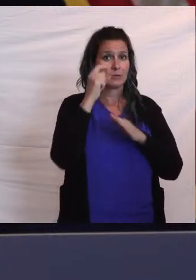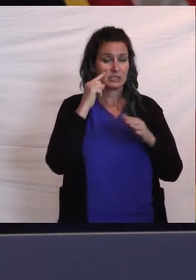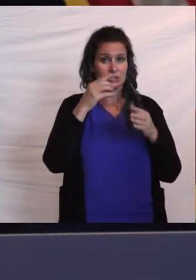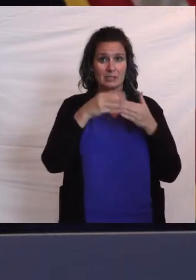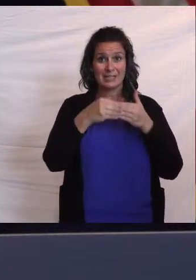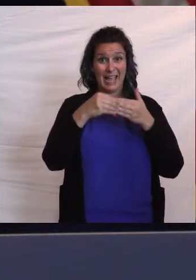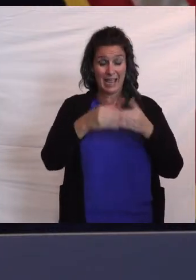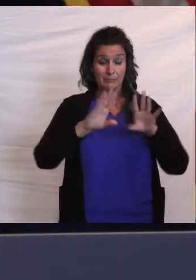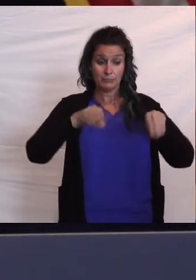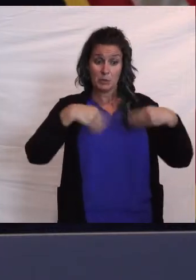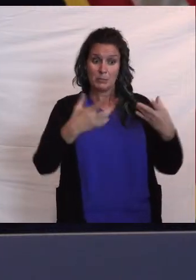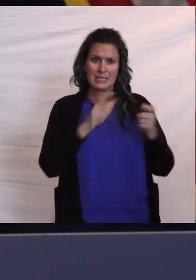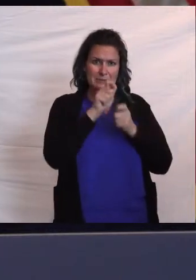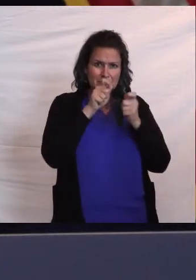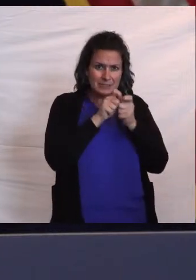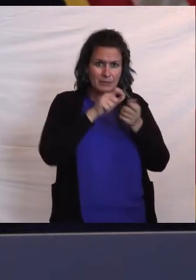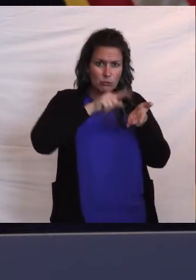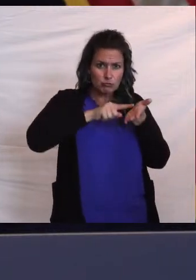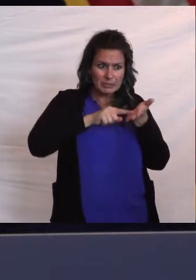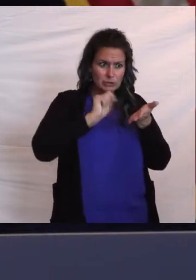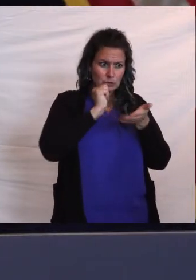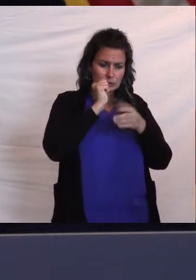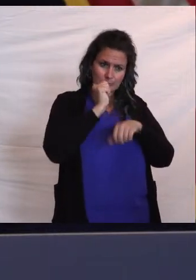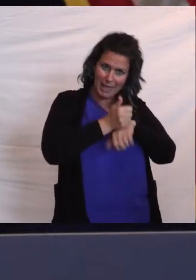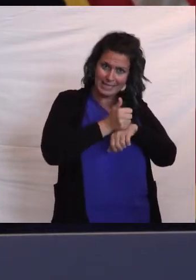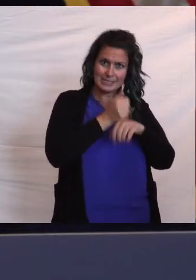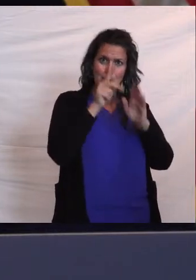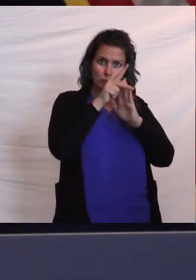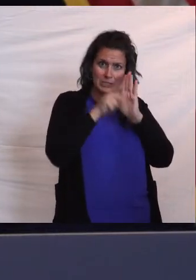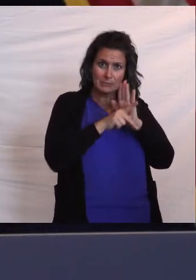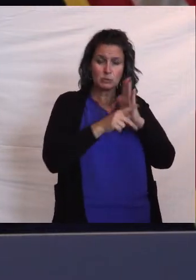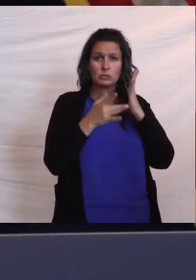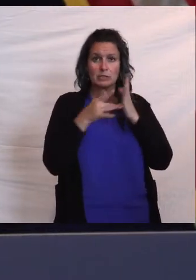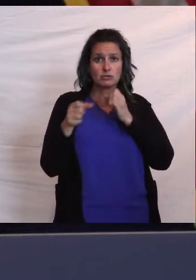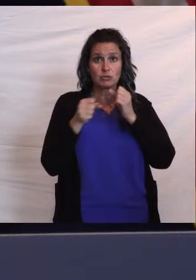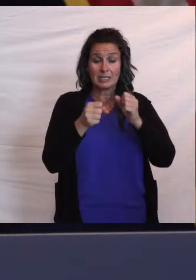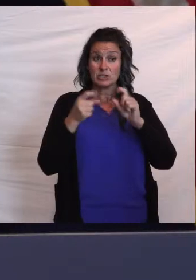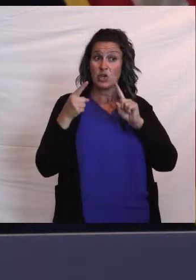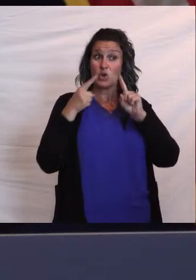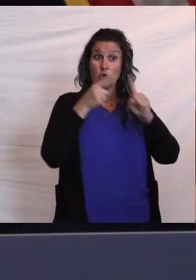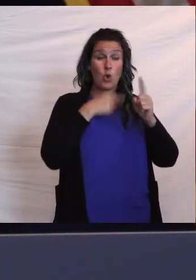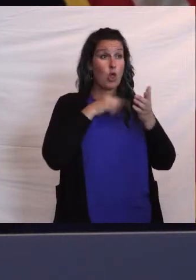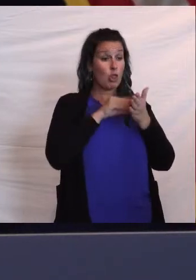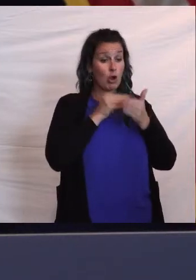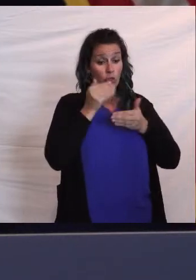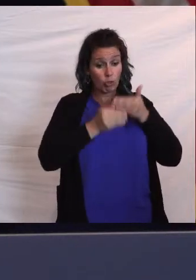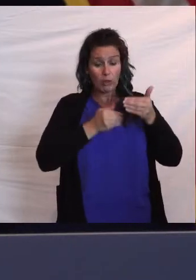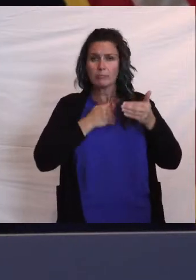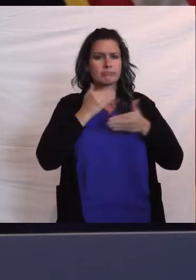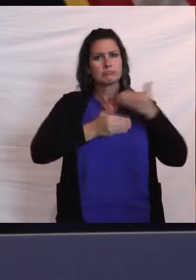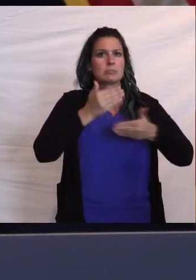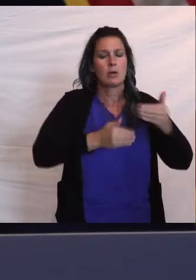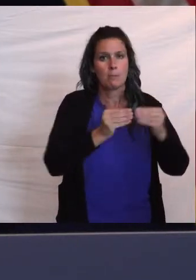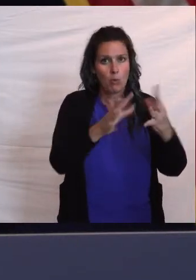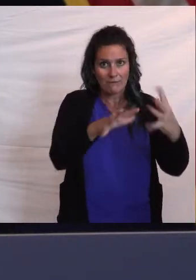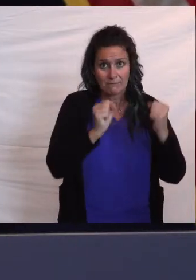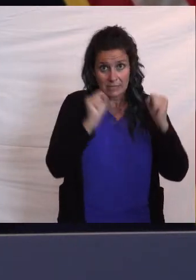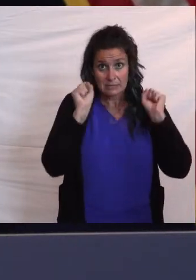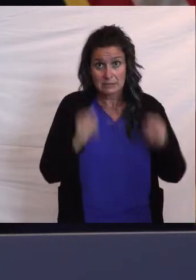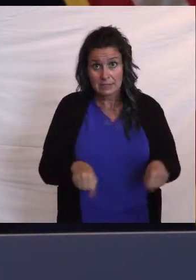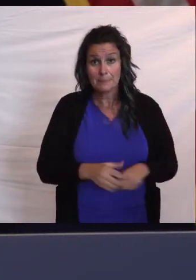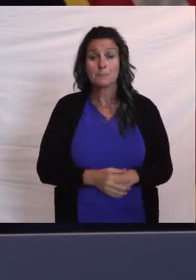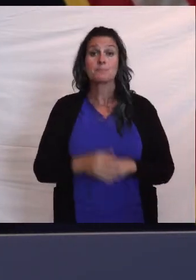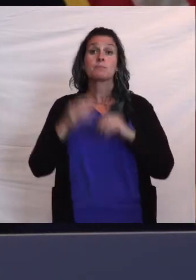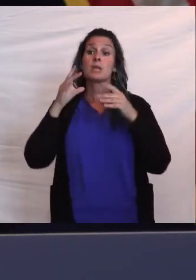provides specific research-based principles and strategies to accelerate learning. This guide aims to